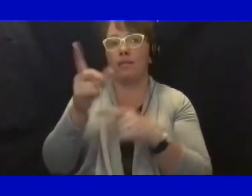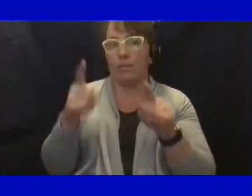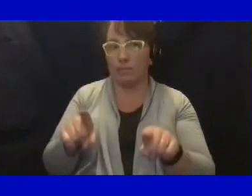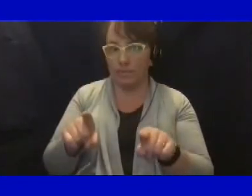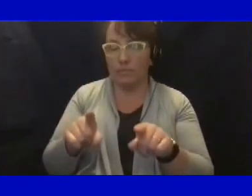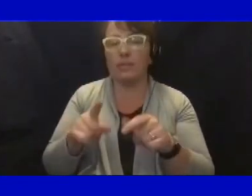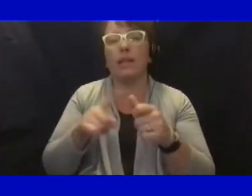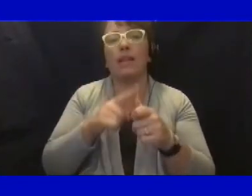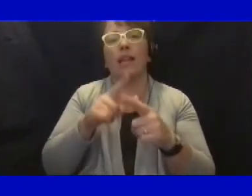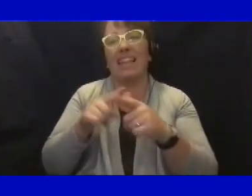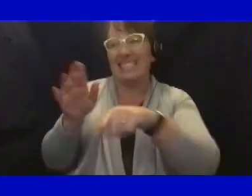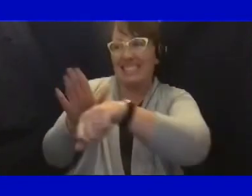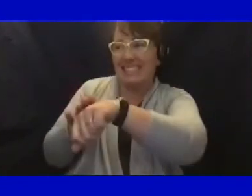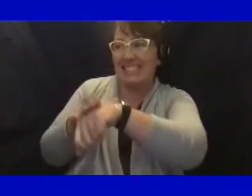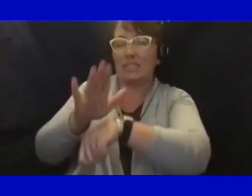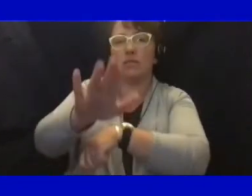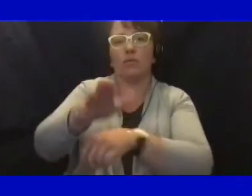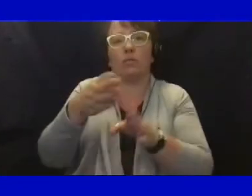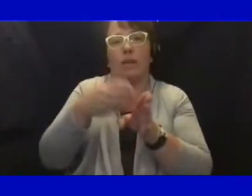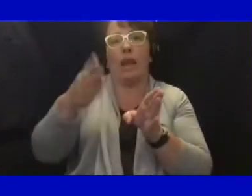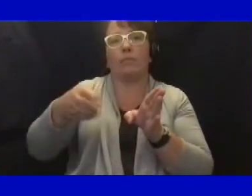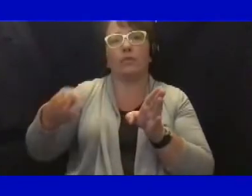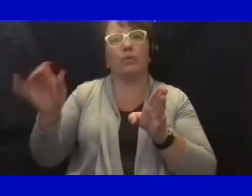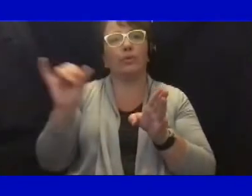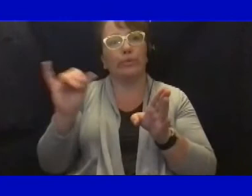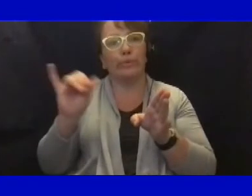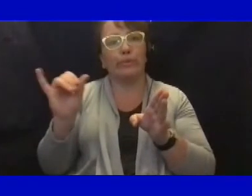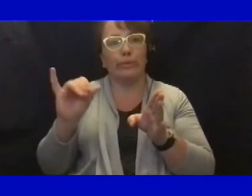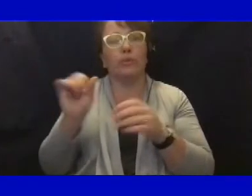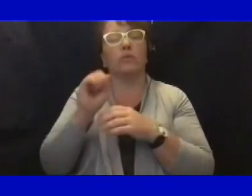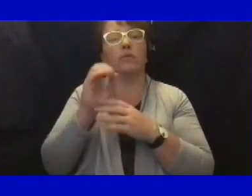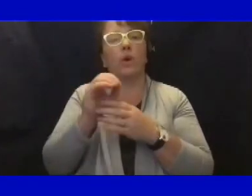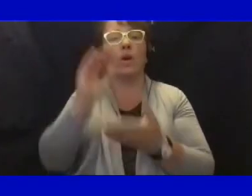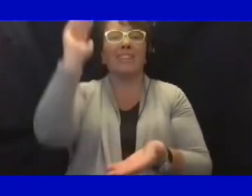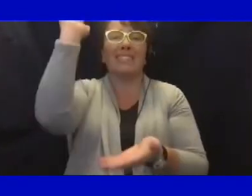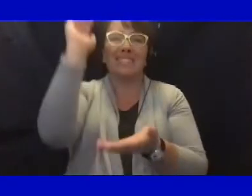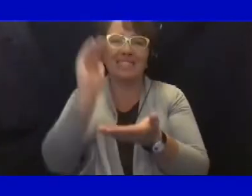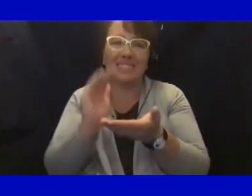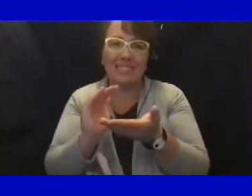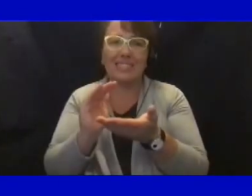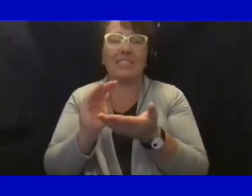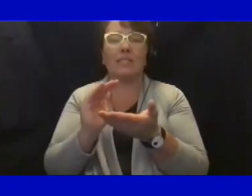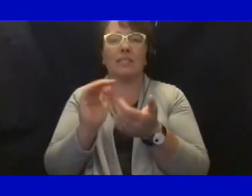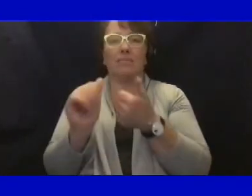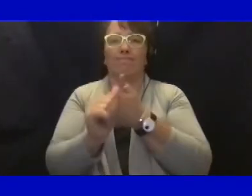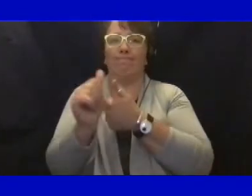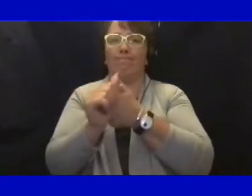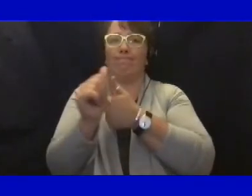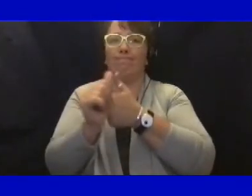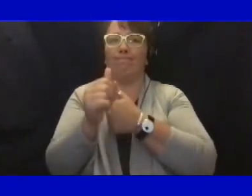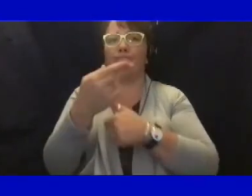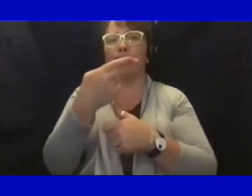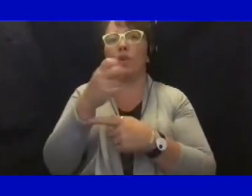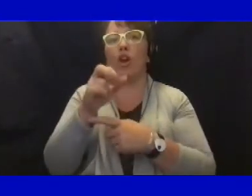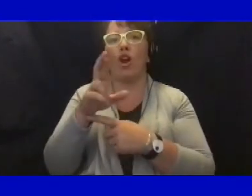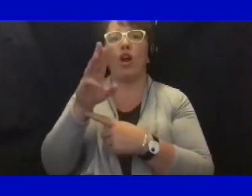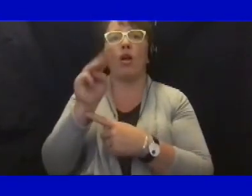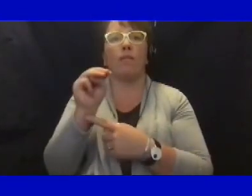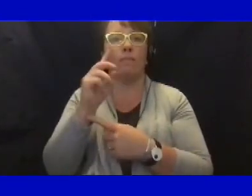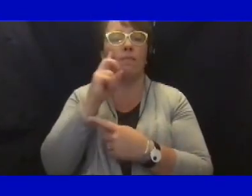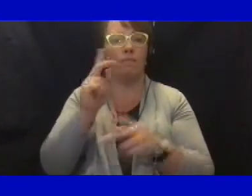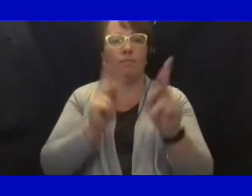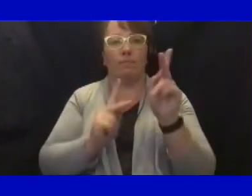also, so that we can have the fewest real harm, especially to lives, because everything else